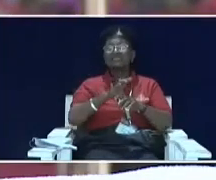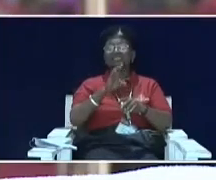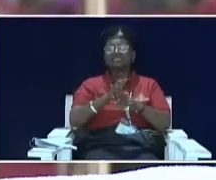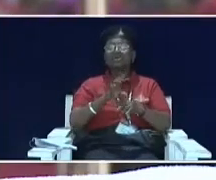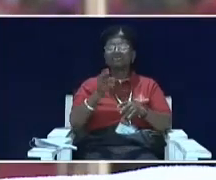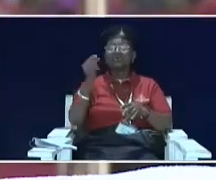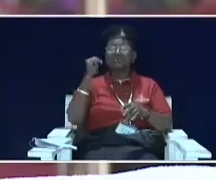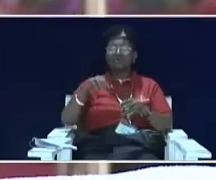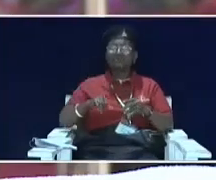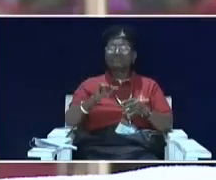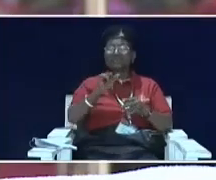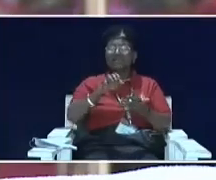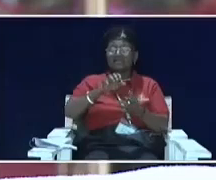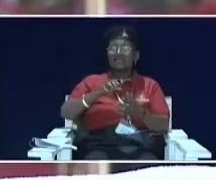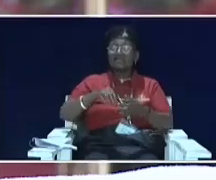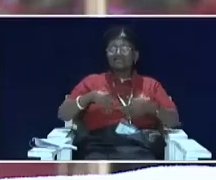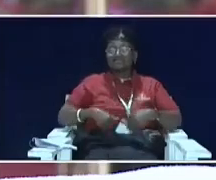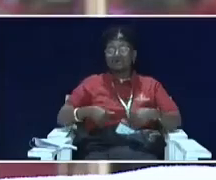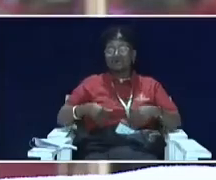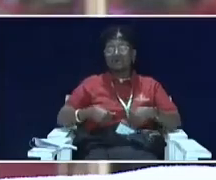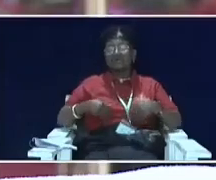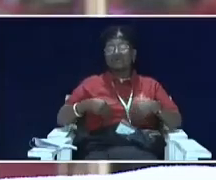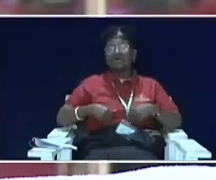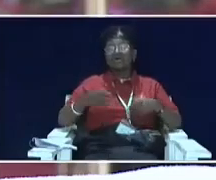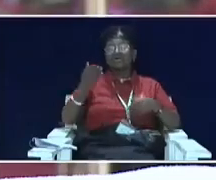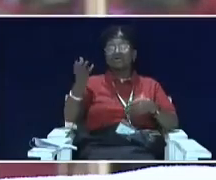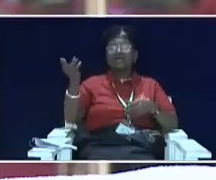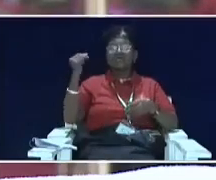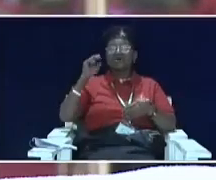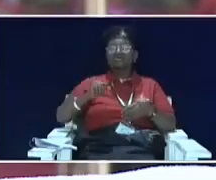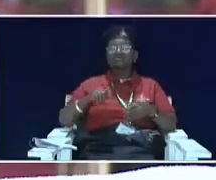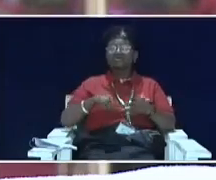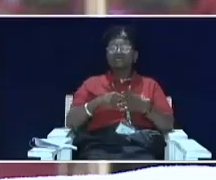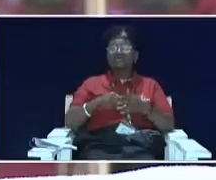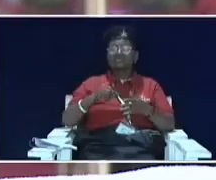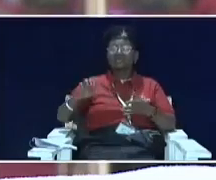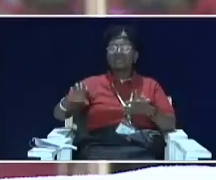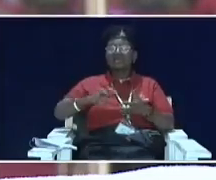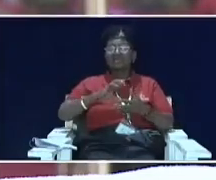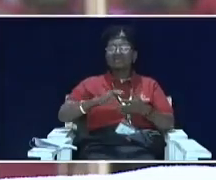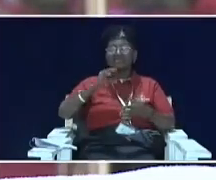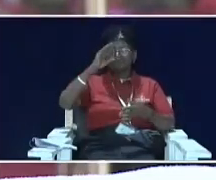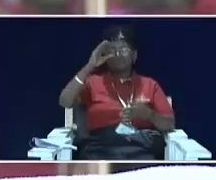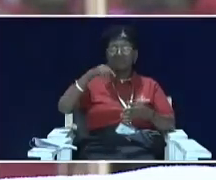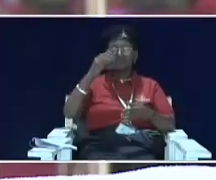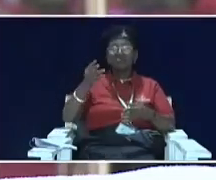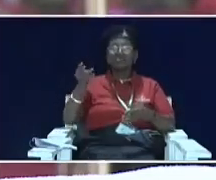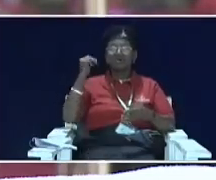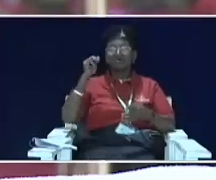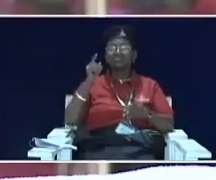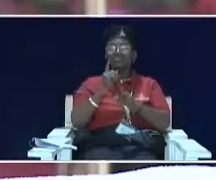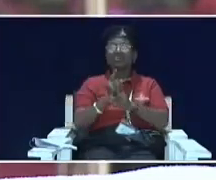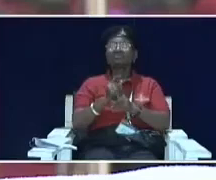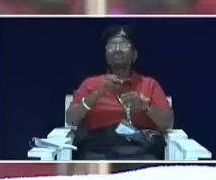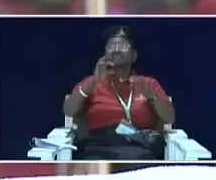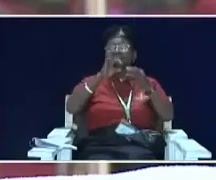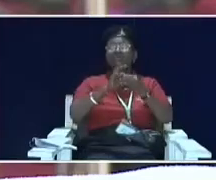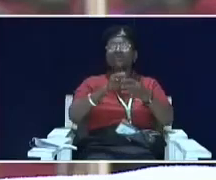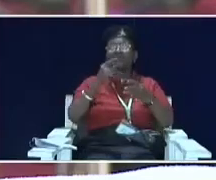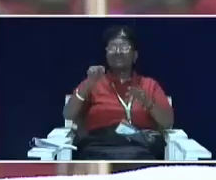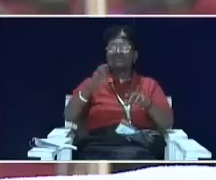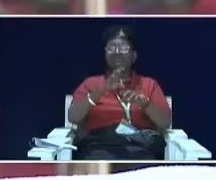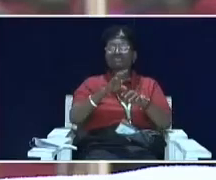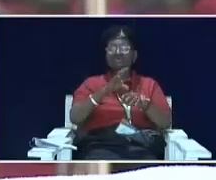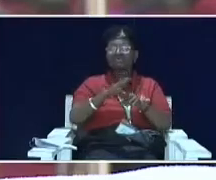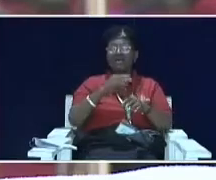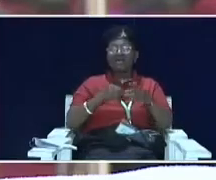There was this rich man who had just joined the church, and he came to the headquarters